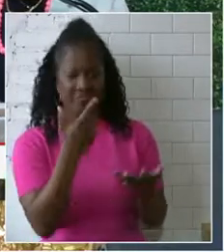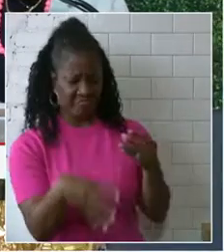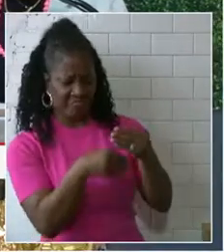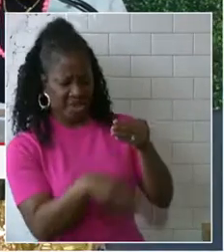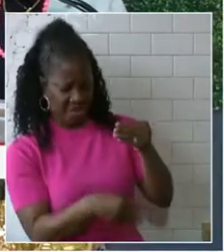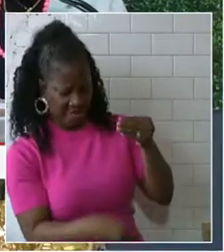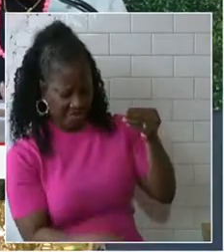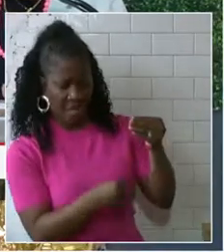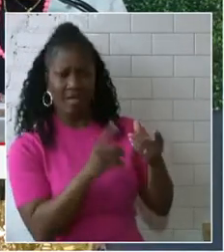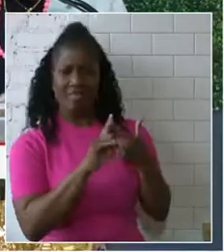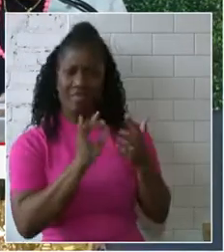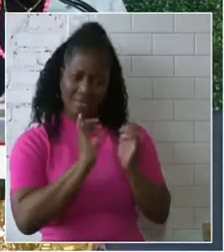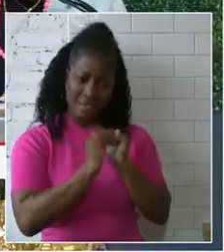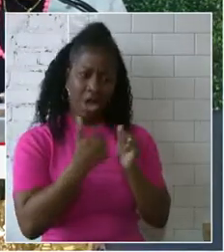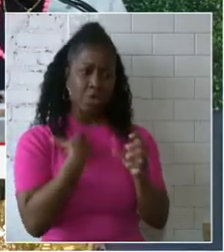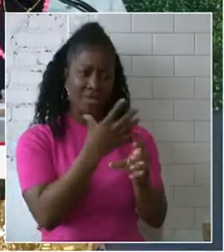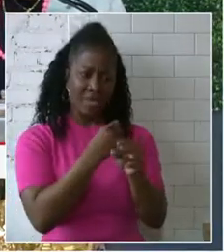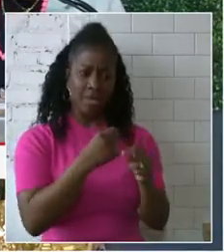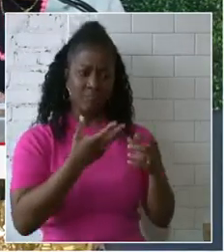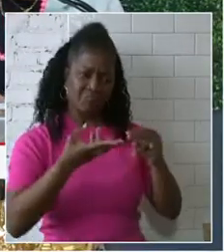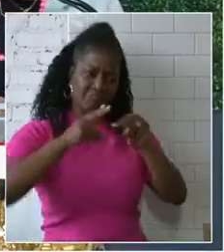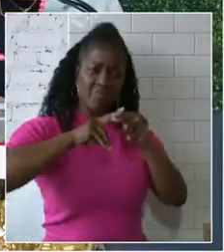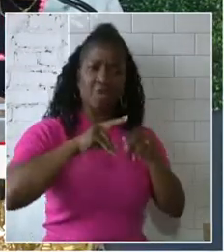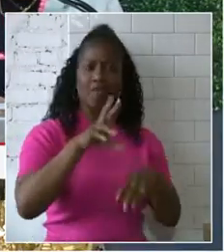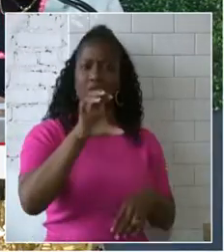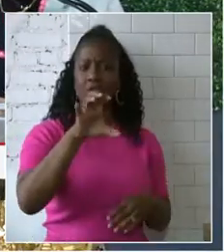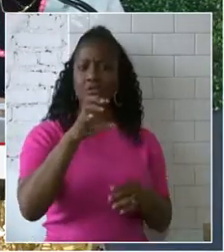get to 500 in a year.